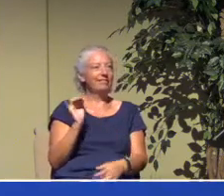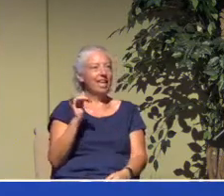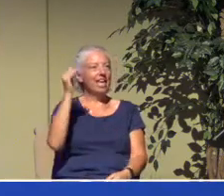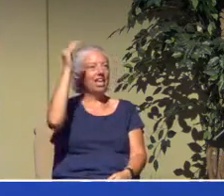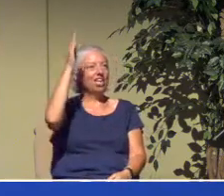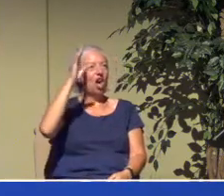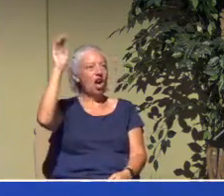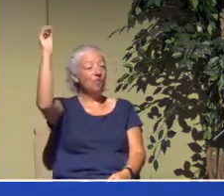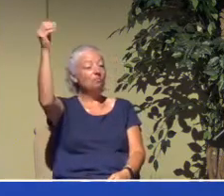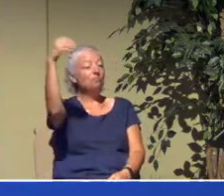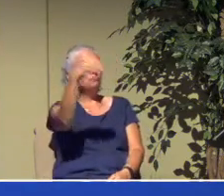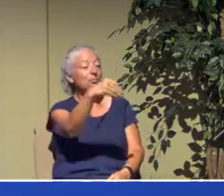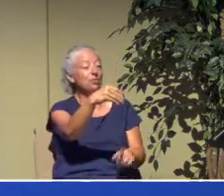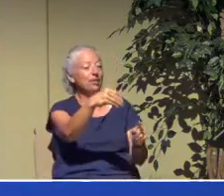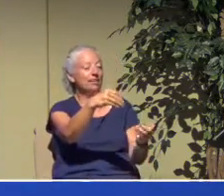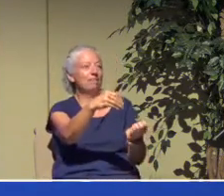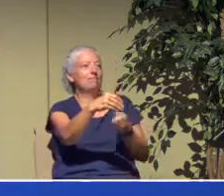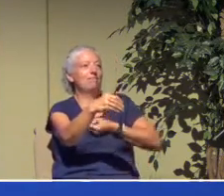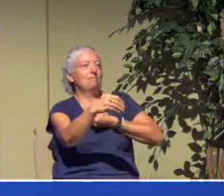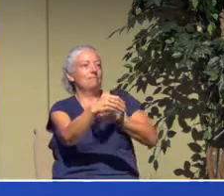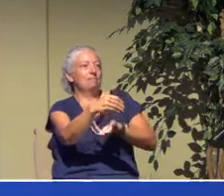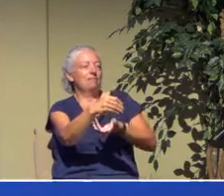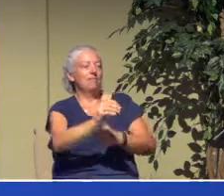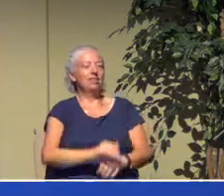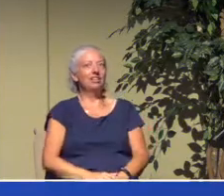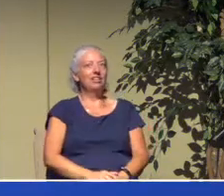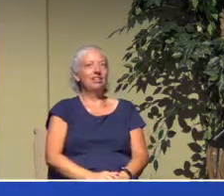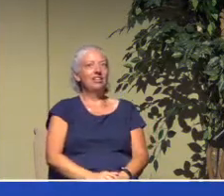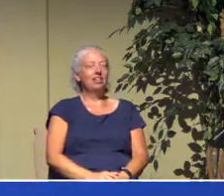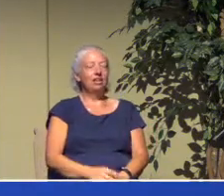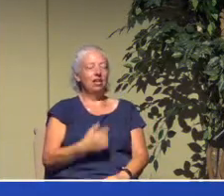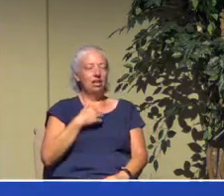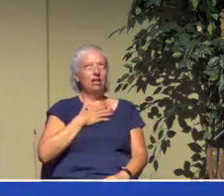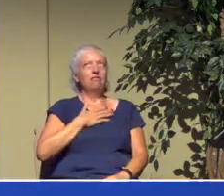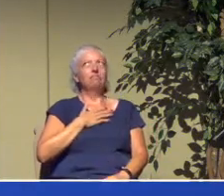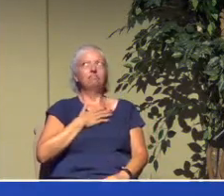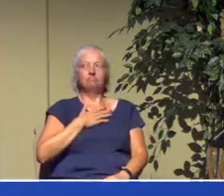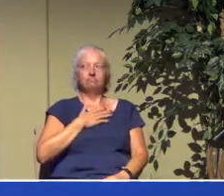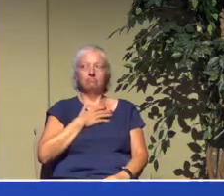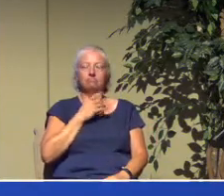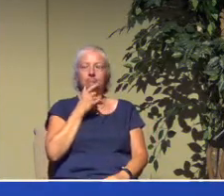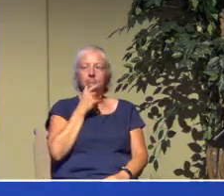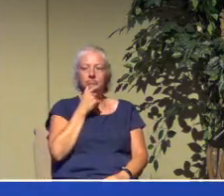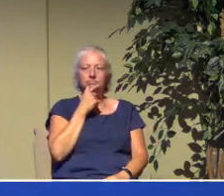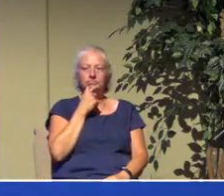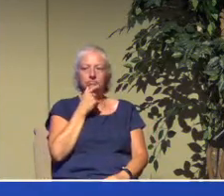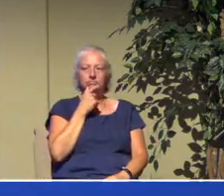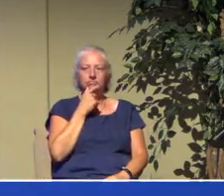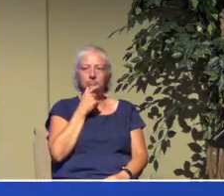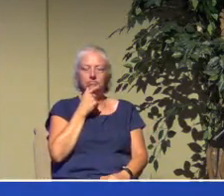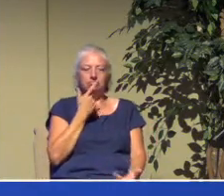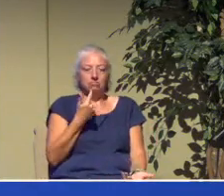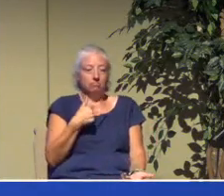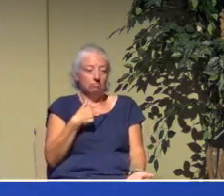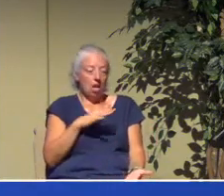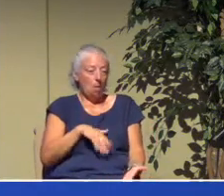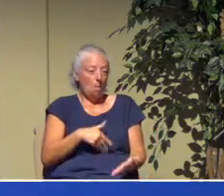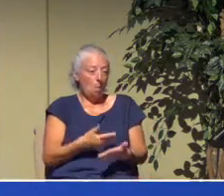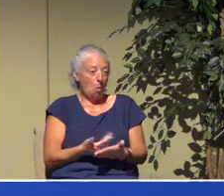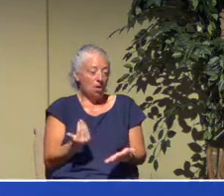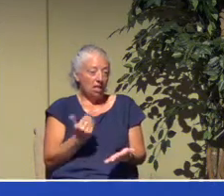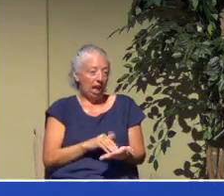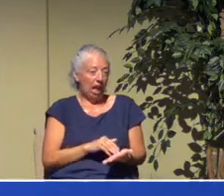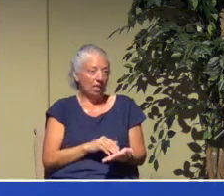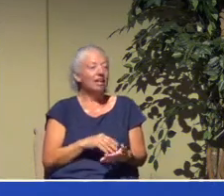said it. And then I just had this glorious moment. I said, I've been born again. And if you